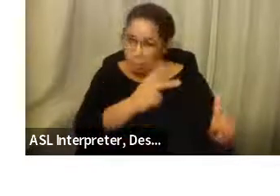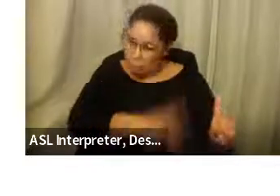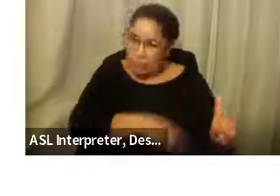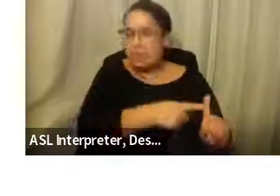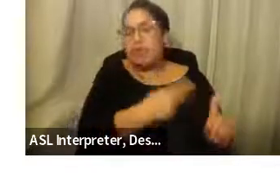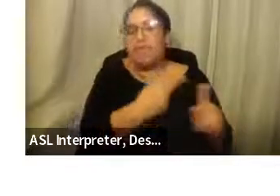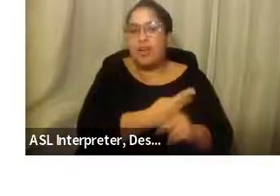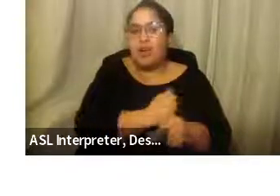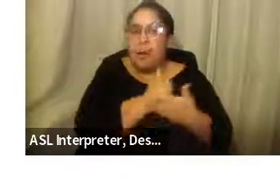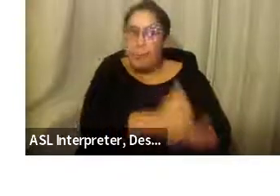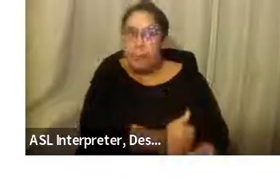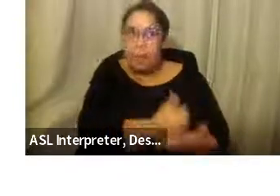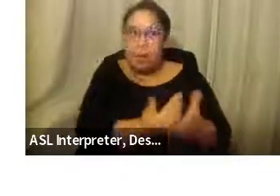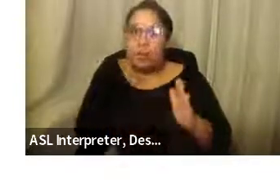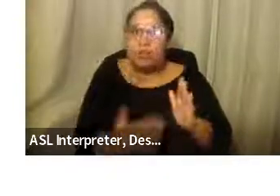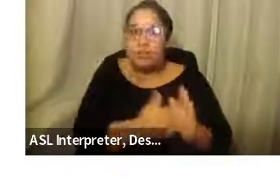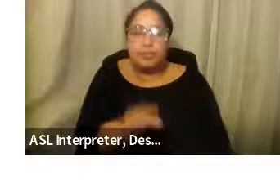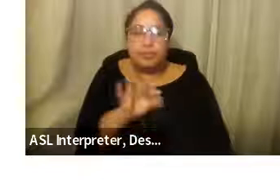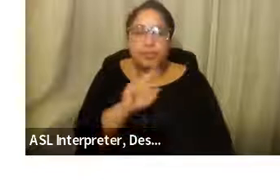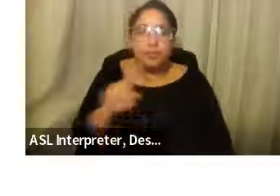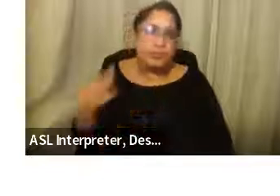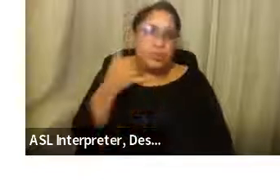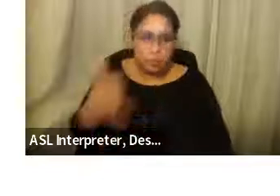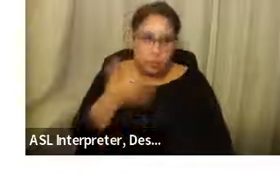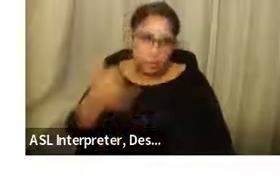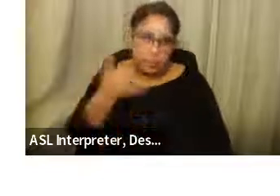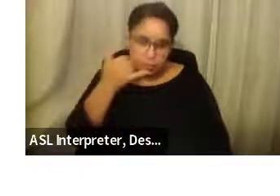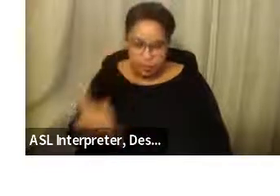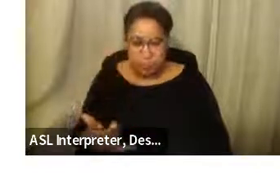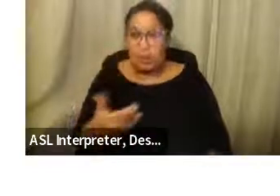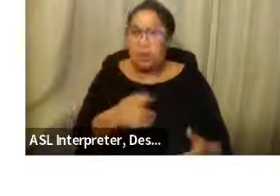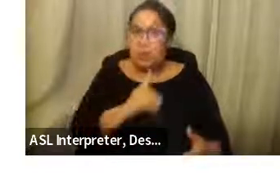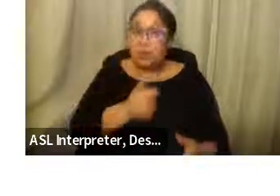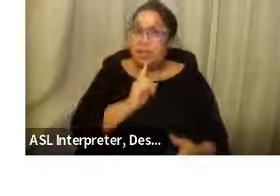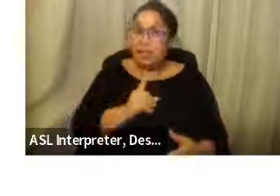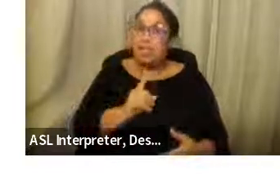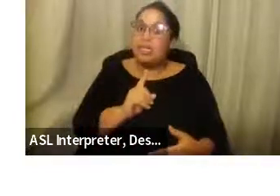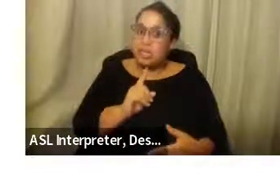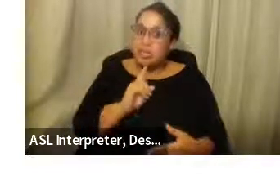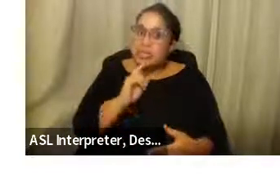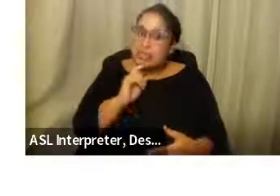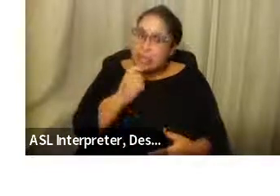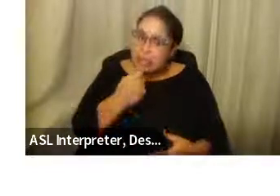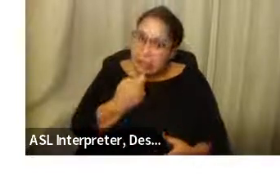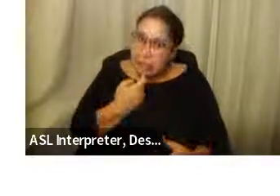with the repeated 911 calls. So this is a very intense